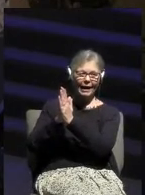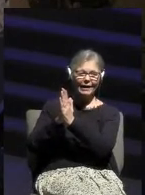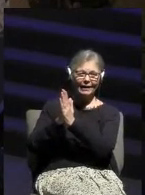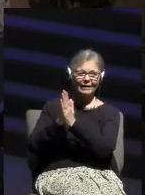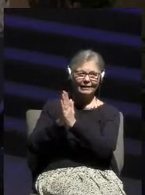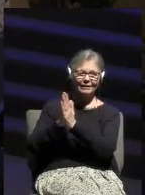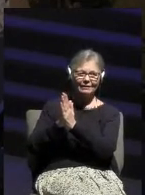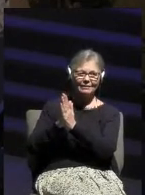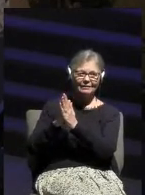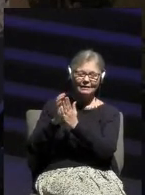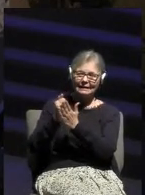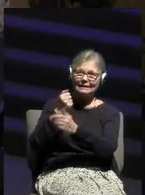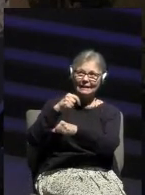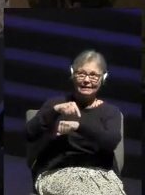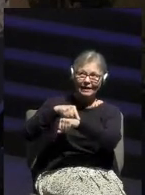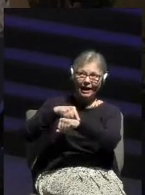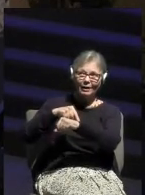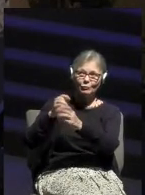conversation,